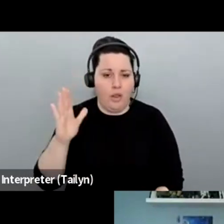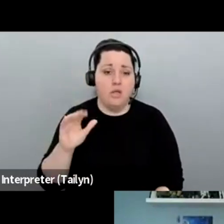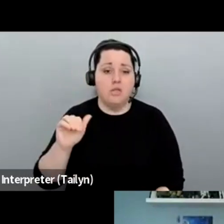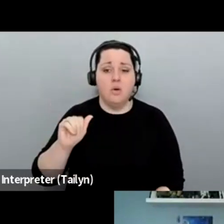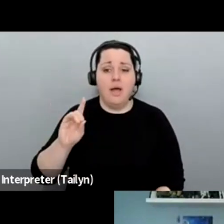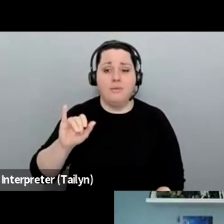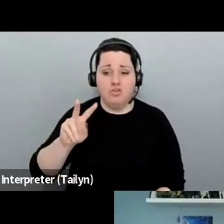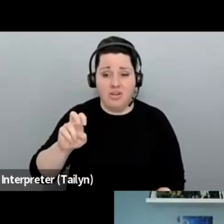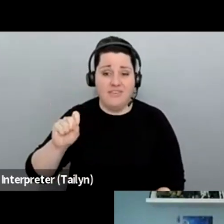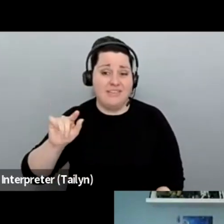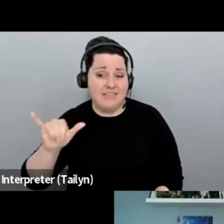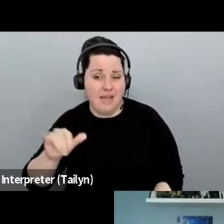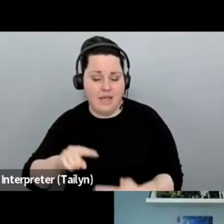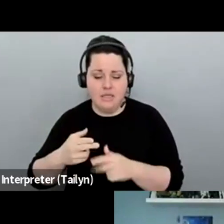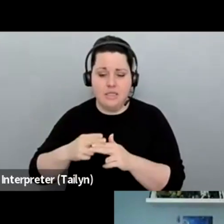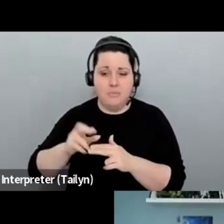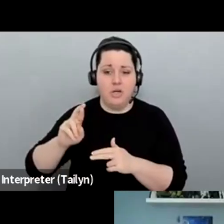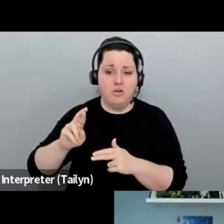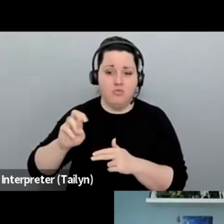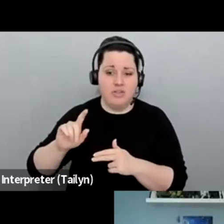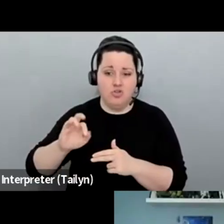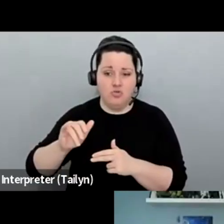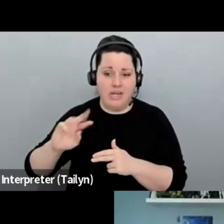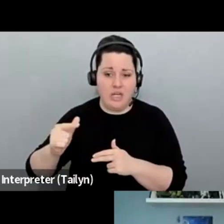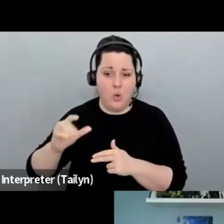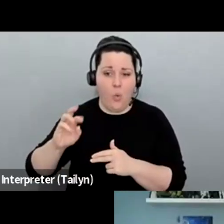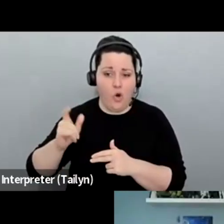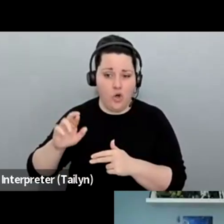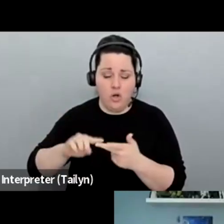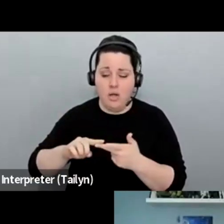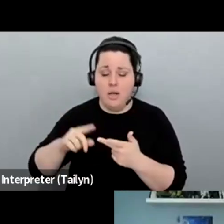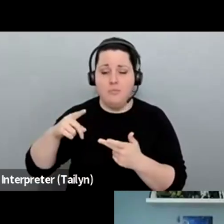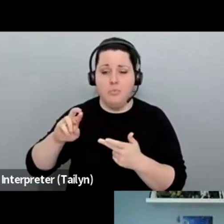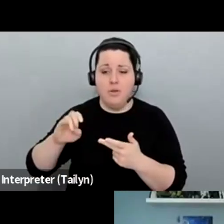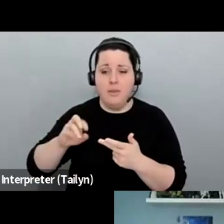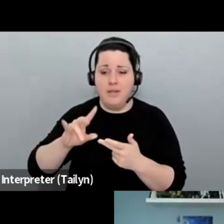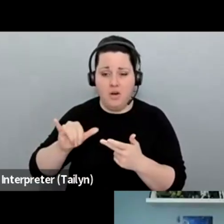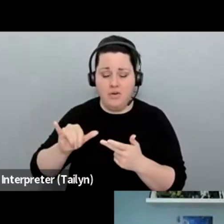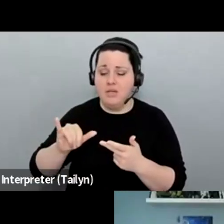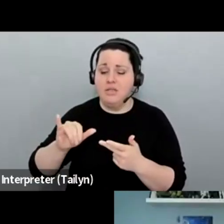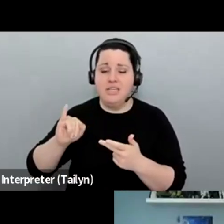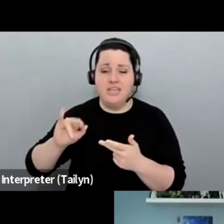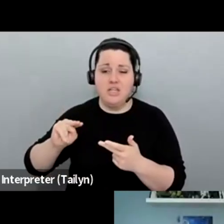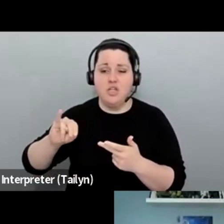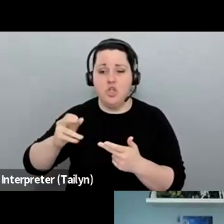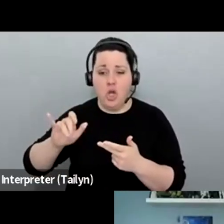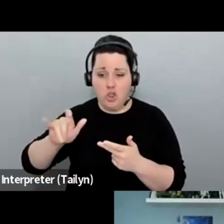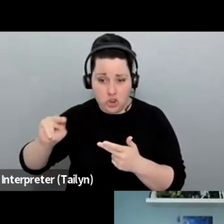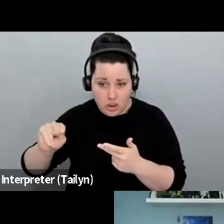administrative stay, temporary restraining order, and preliminary injunction. So as the executive orders get signed,